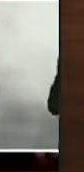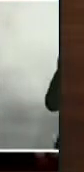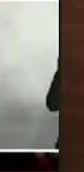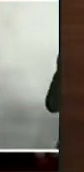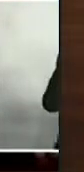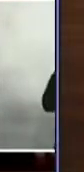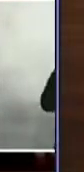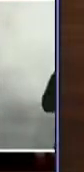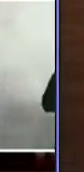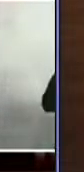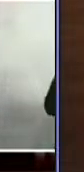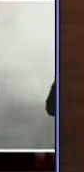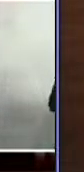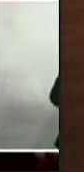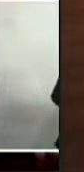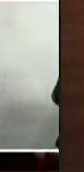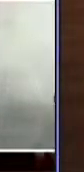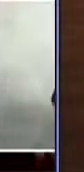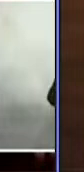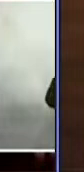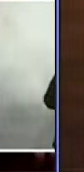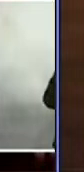SR 113(1). Over to you,